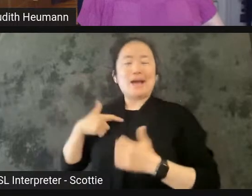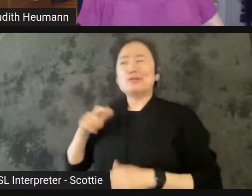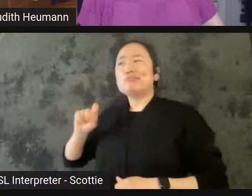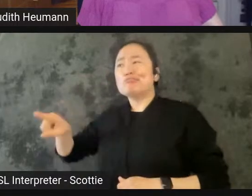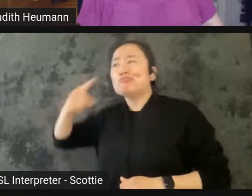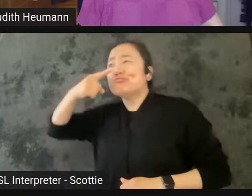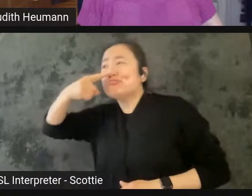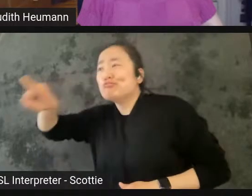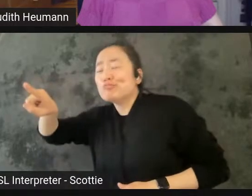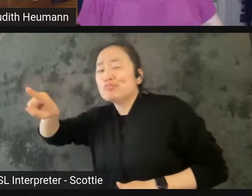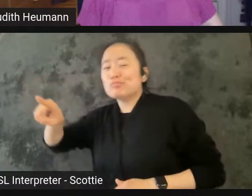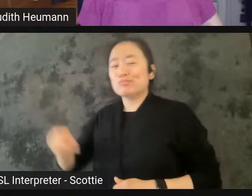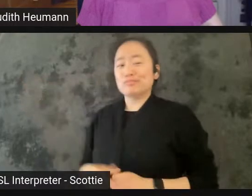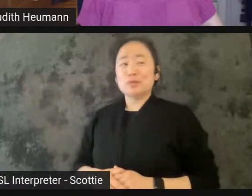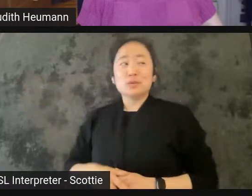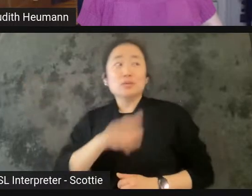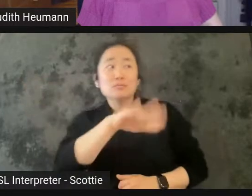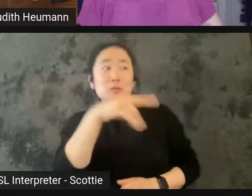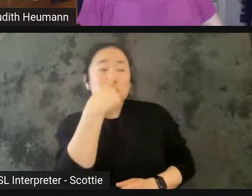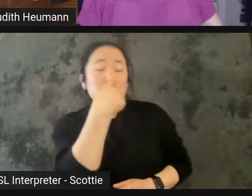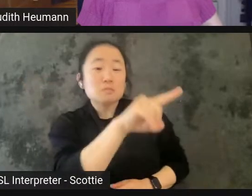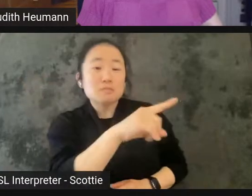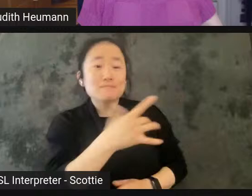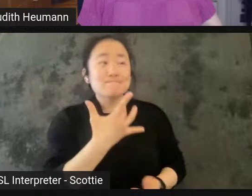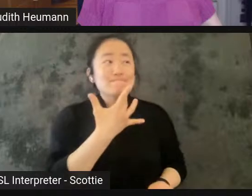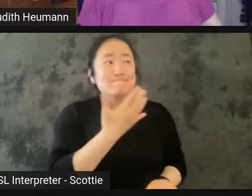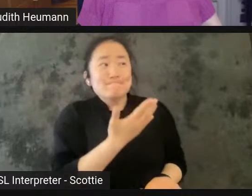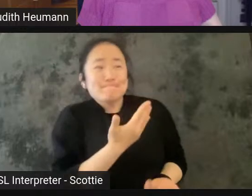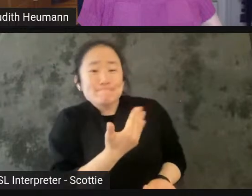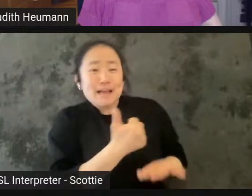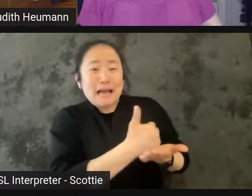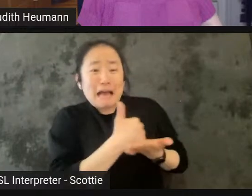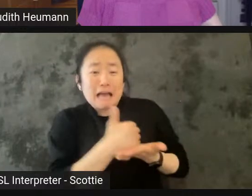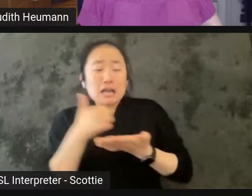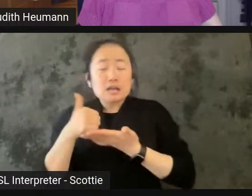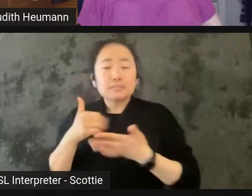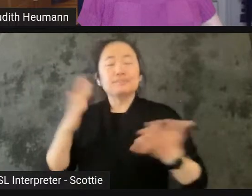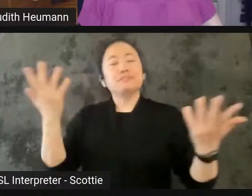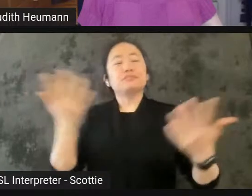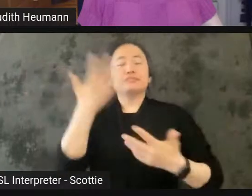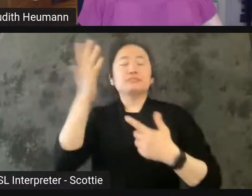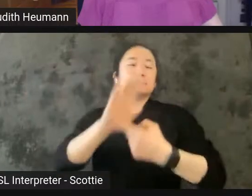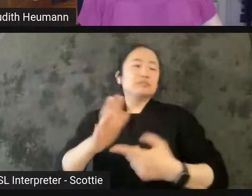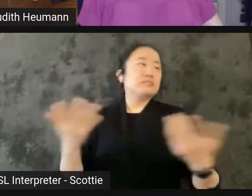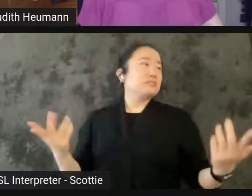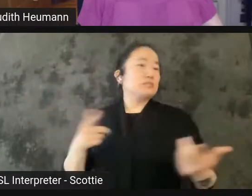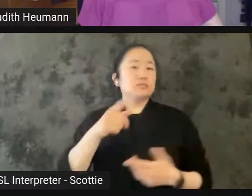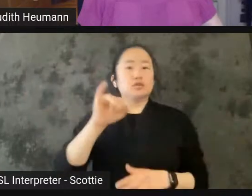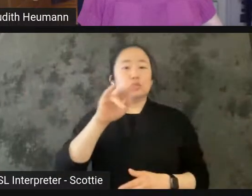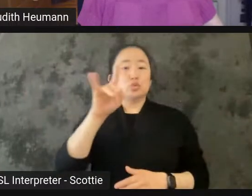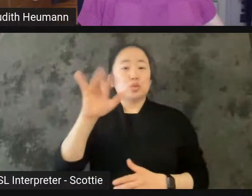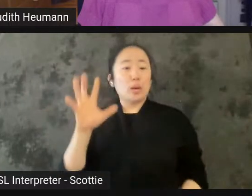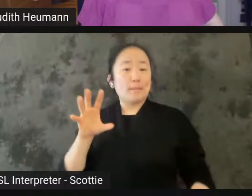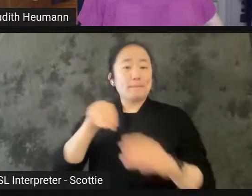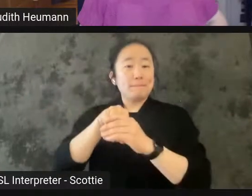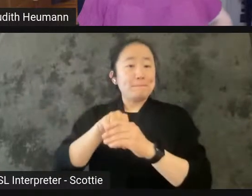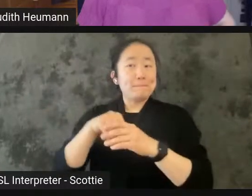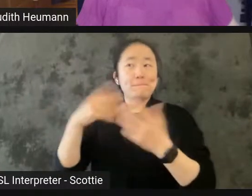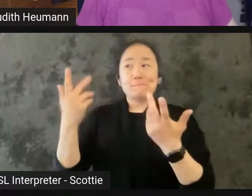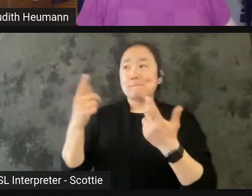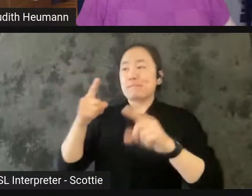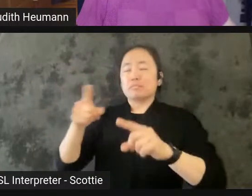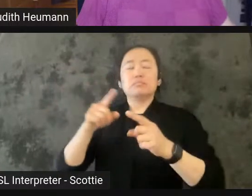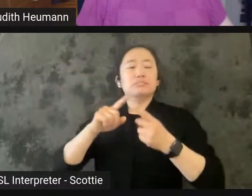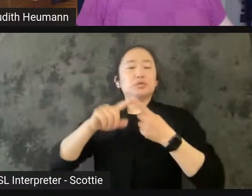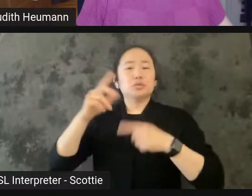So she, for example, if she wanted to participate in religious, which she was